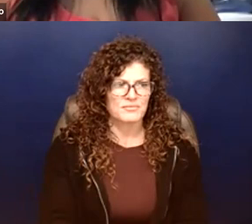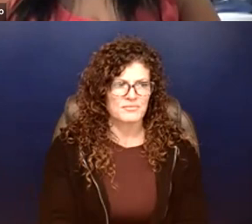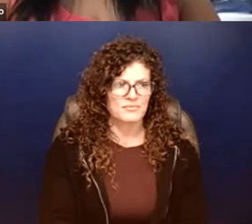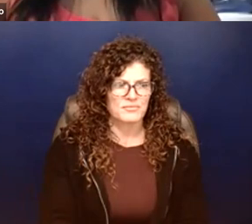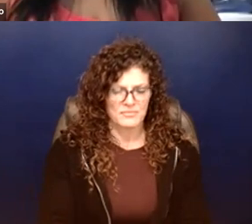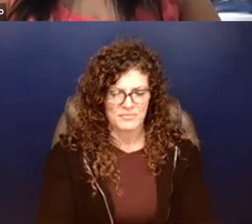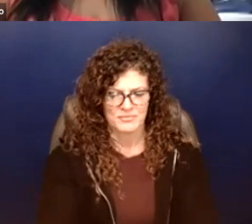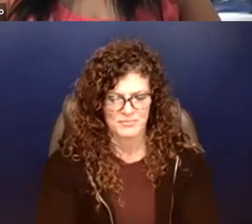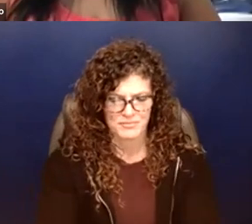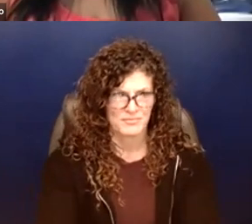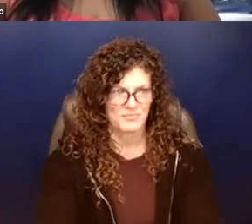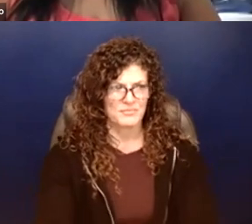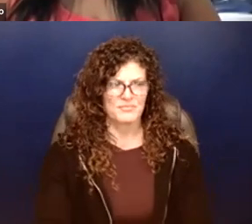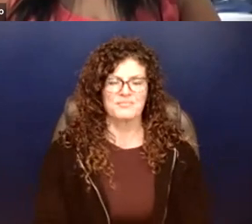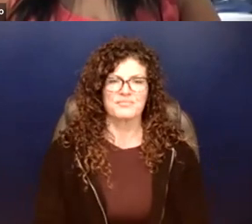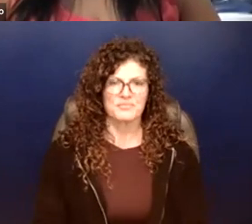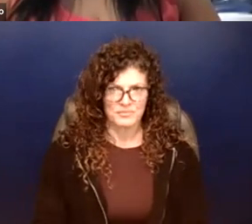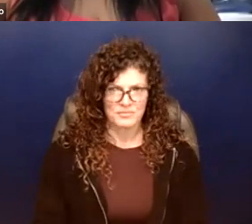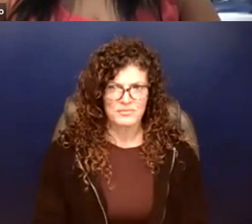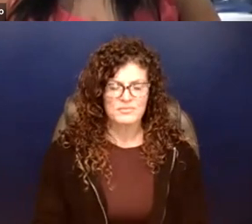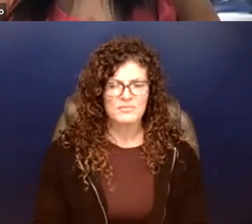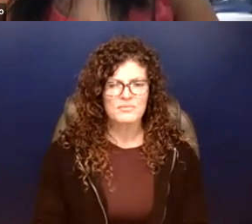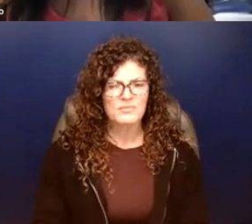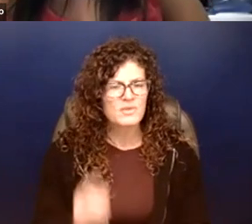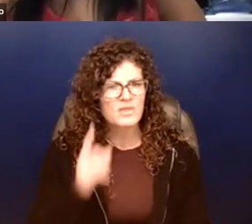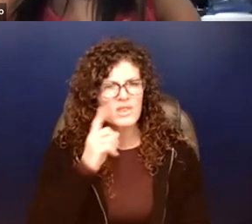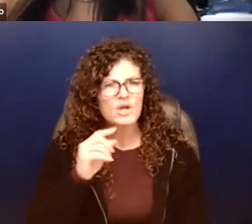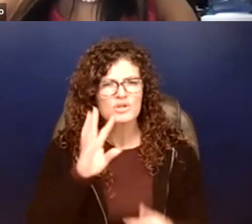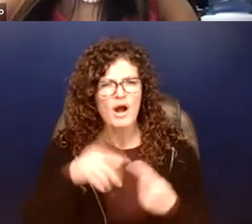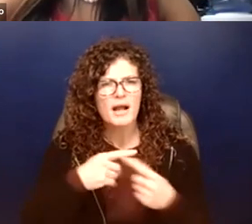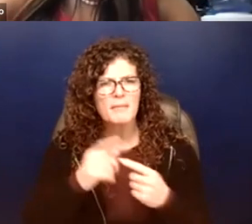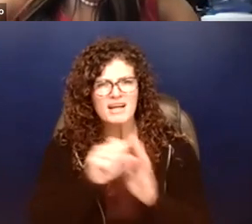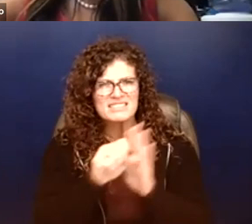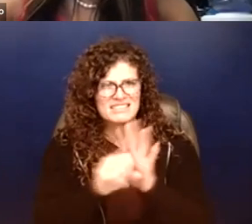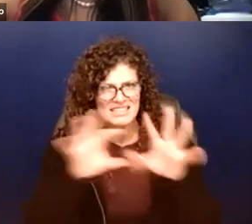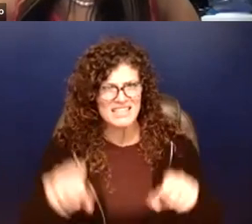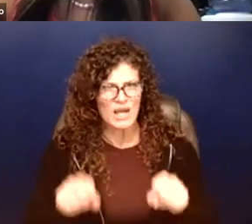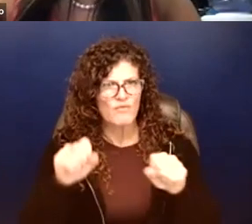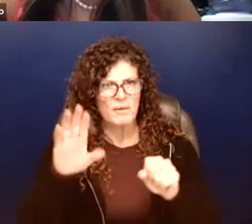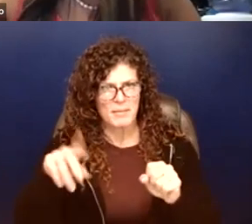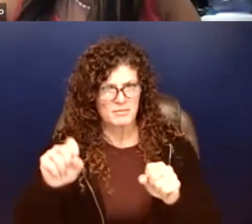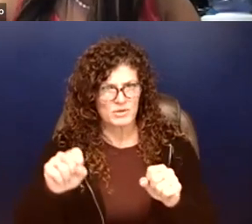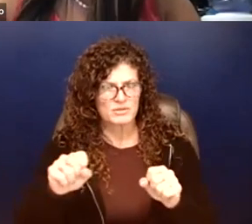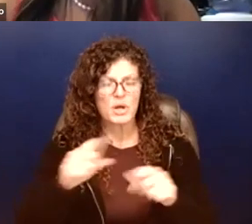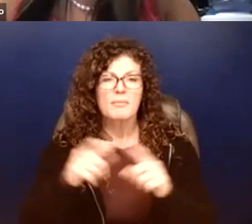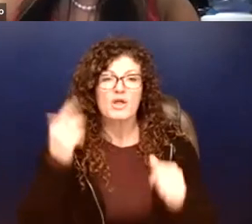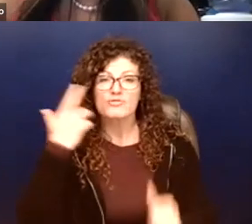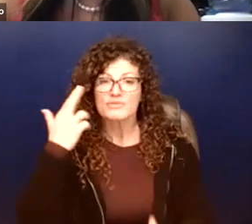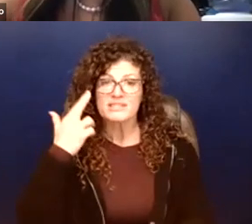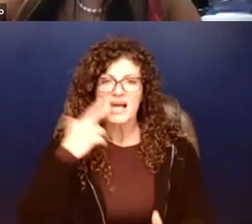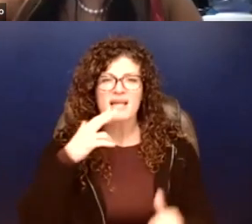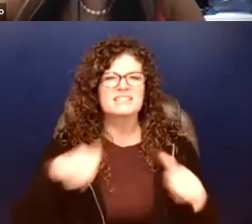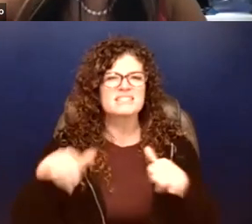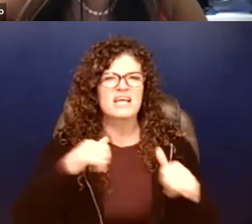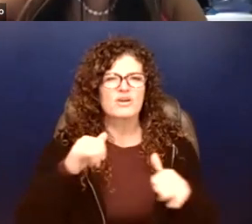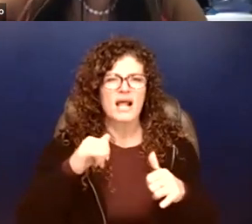local foundations urging a state takeover of Boston's public schools. The rationale is that the standardized test scores of